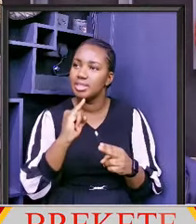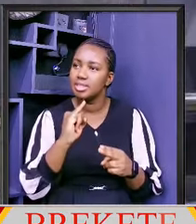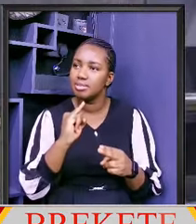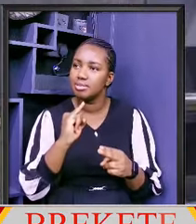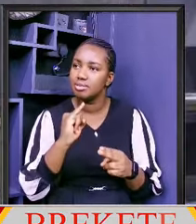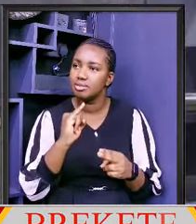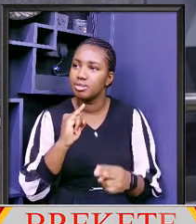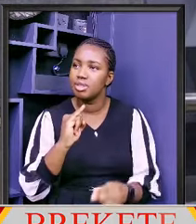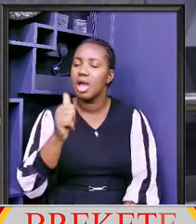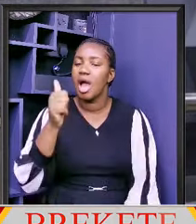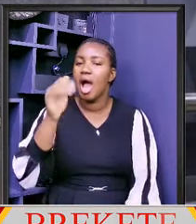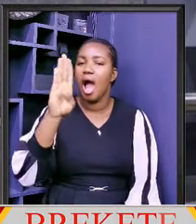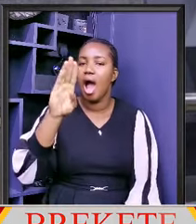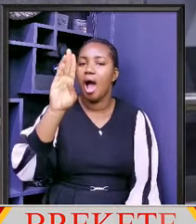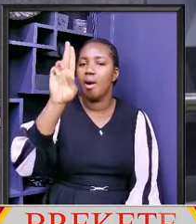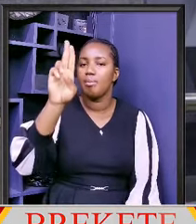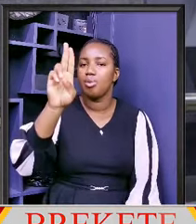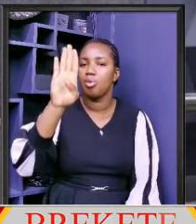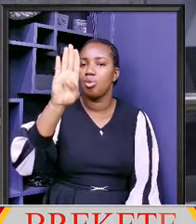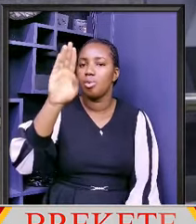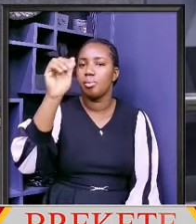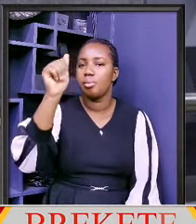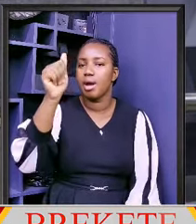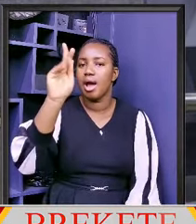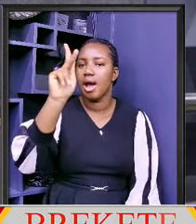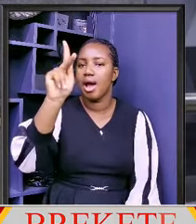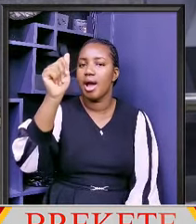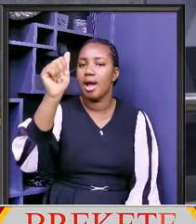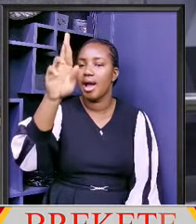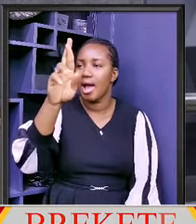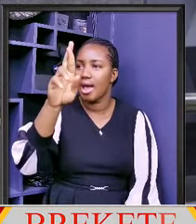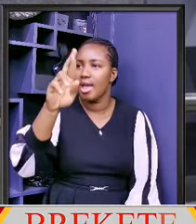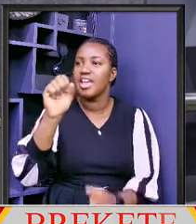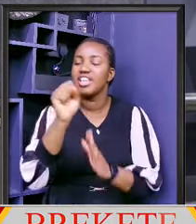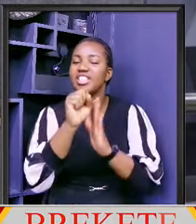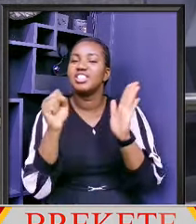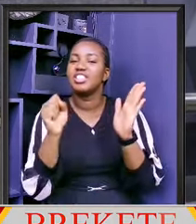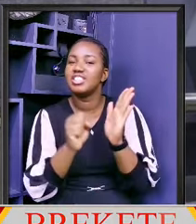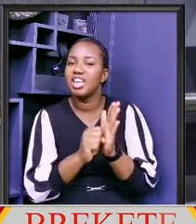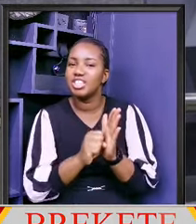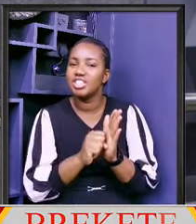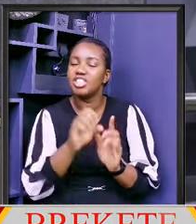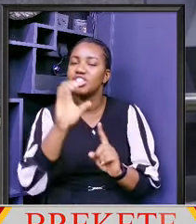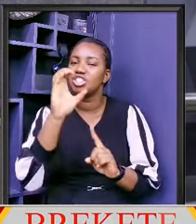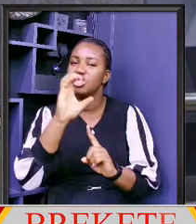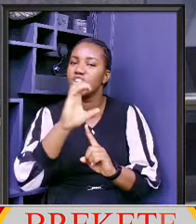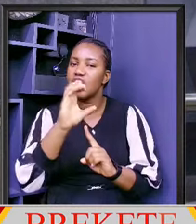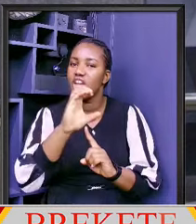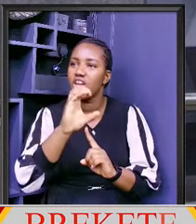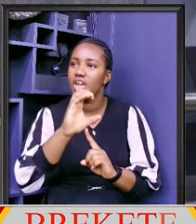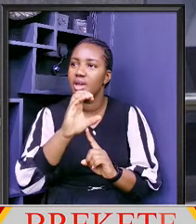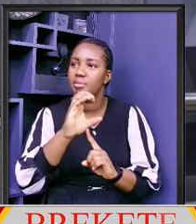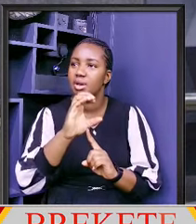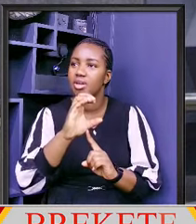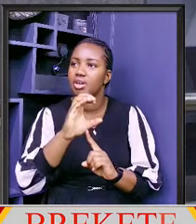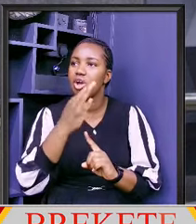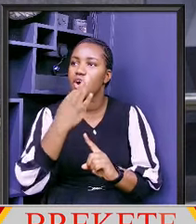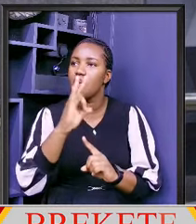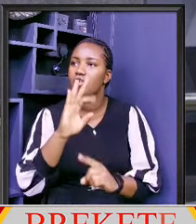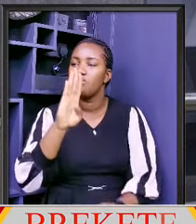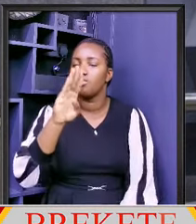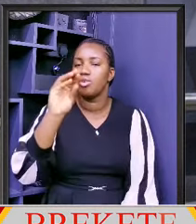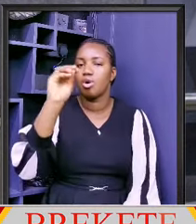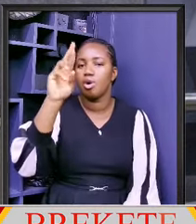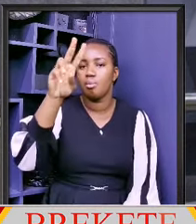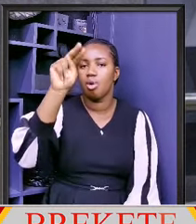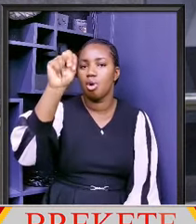Comrade Abubakar Abbas G9. The state chairman of Akomoro Borno State. Borno State. Yes, so sir. You come all